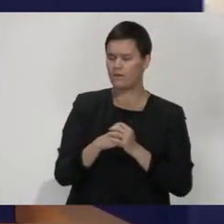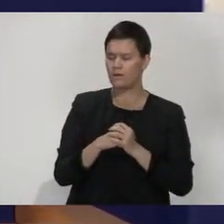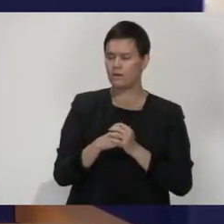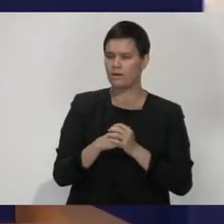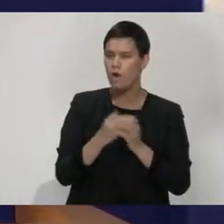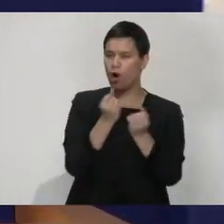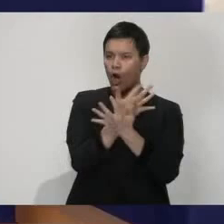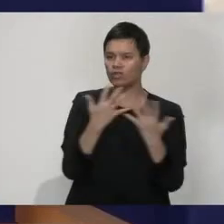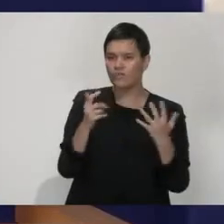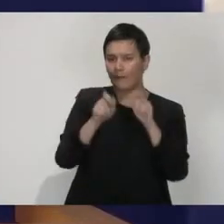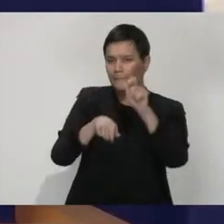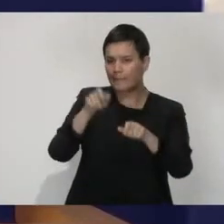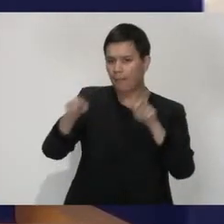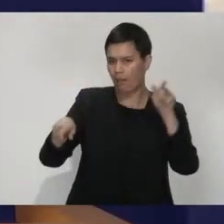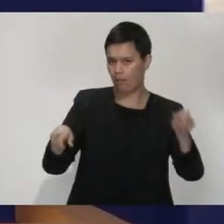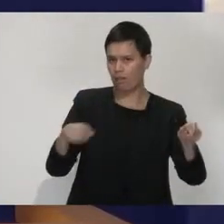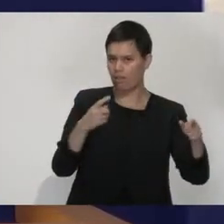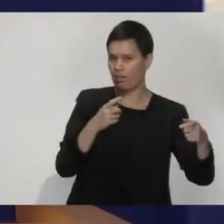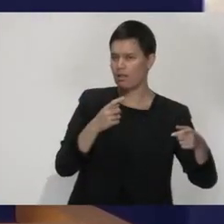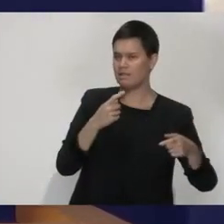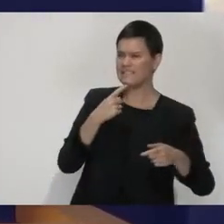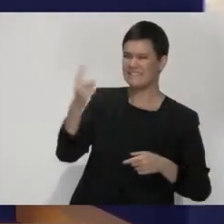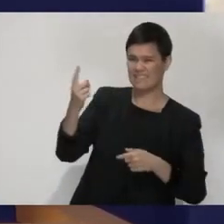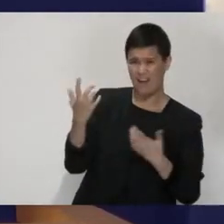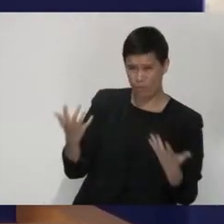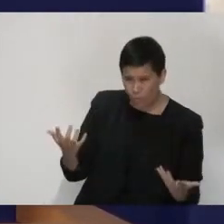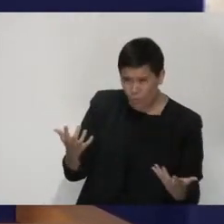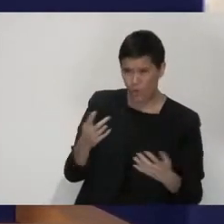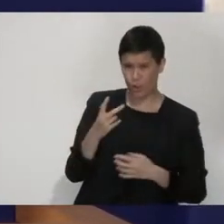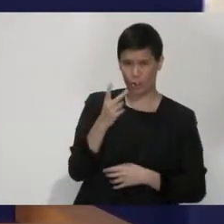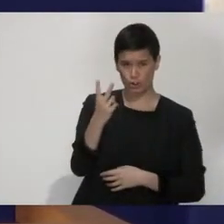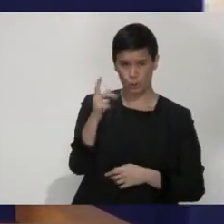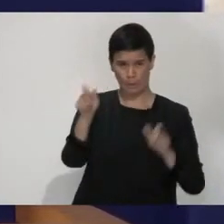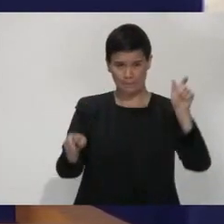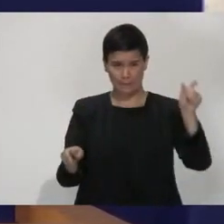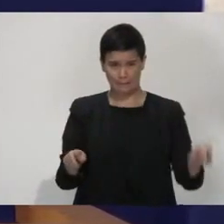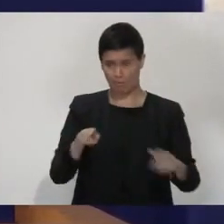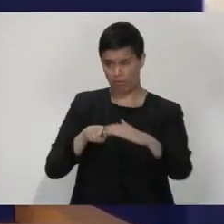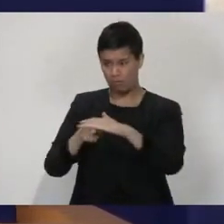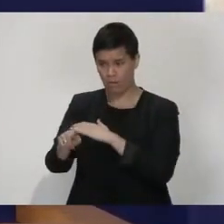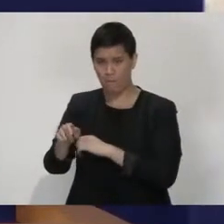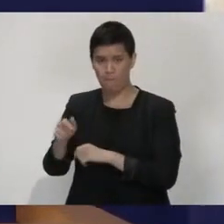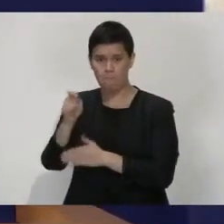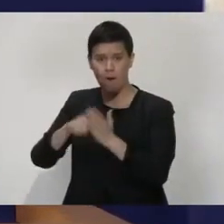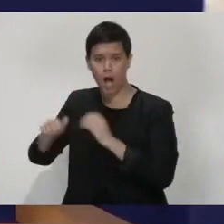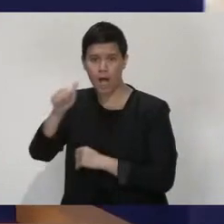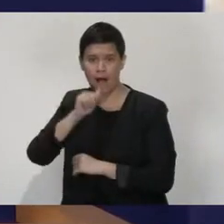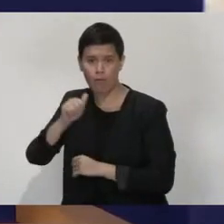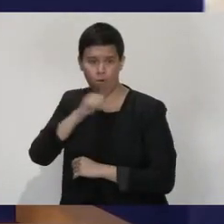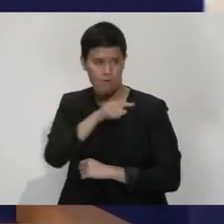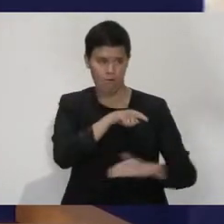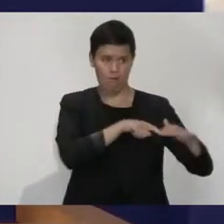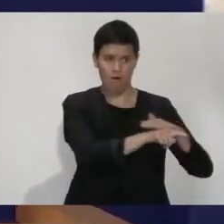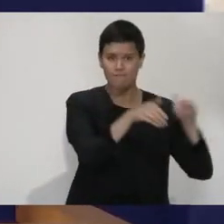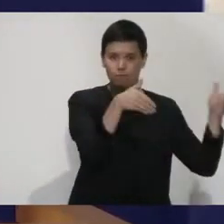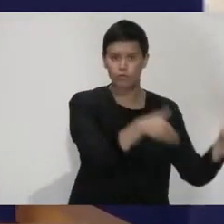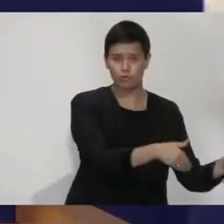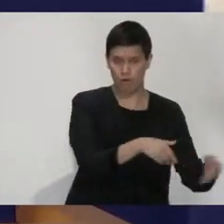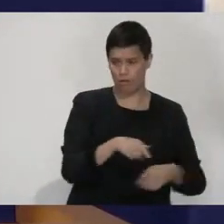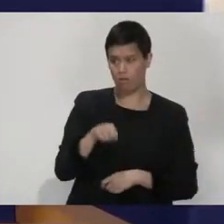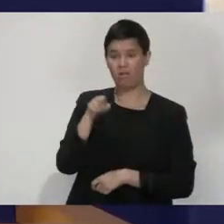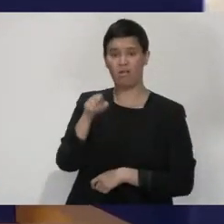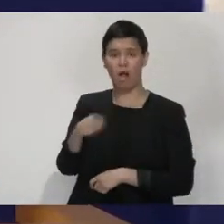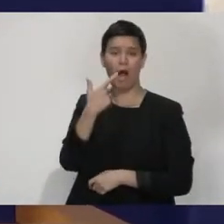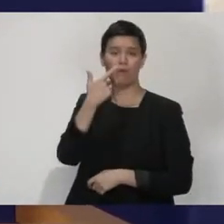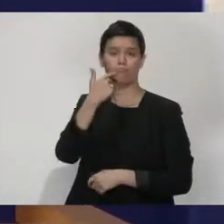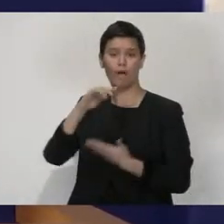publicly raising concerns about those two different sentences. We're in a political moment now where people are critically questioning institutional racism in the